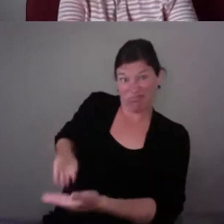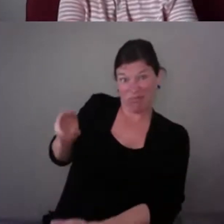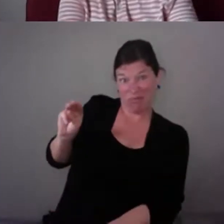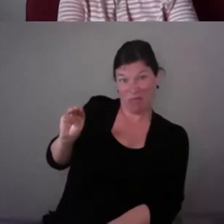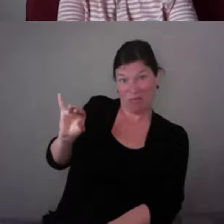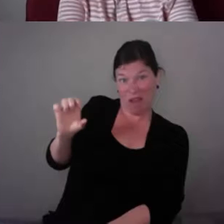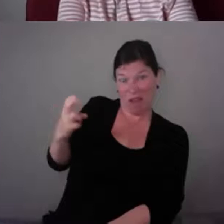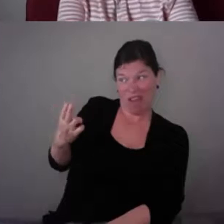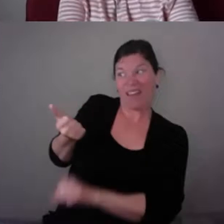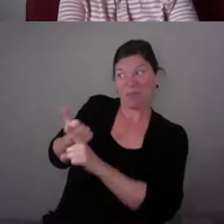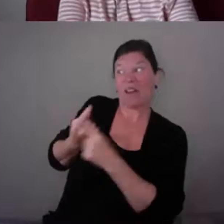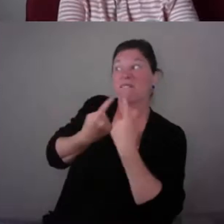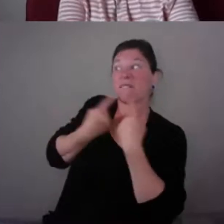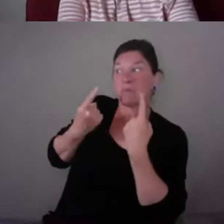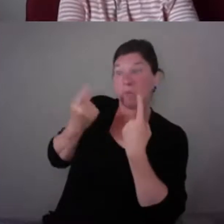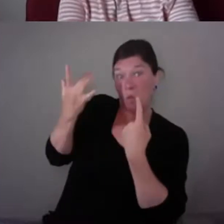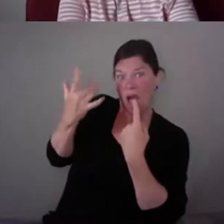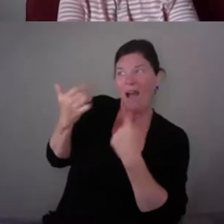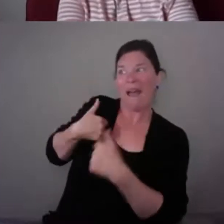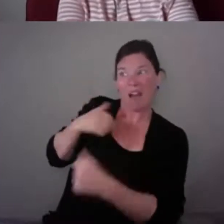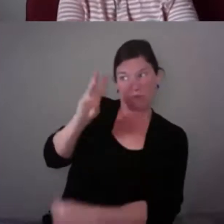movie and I have a website and